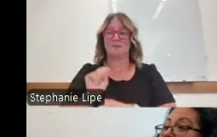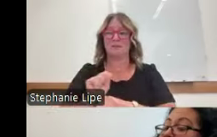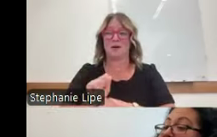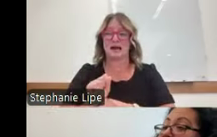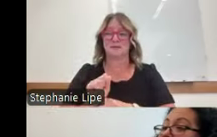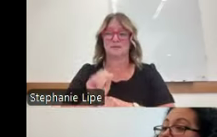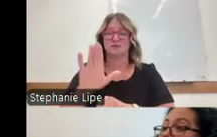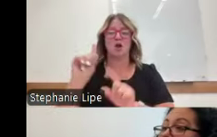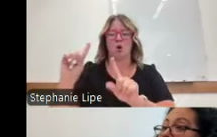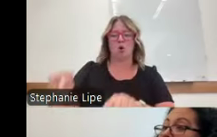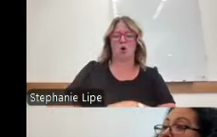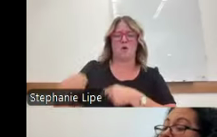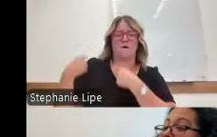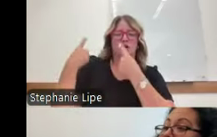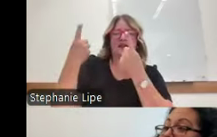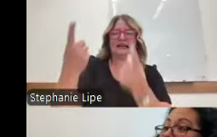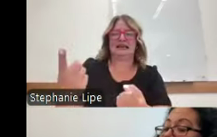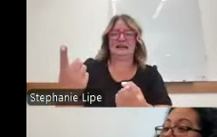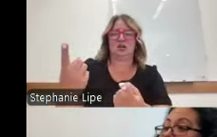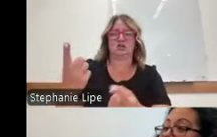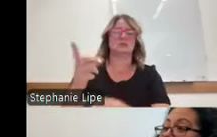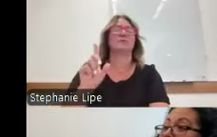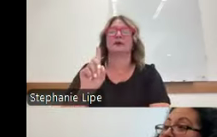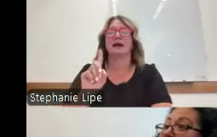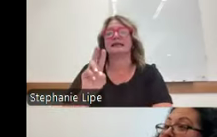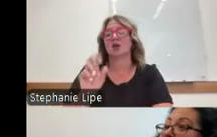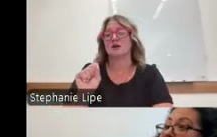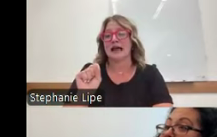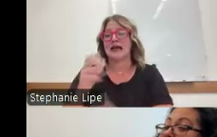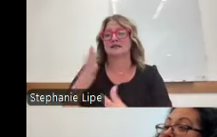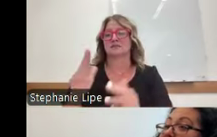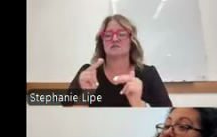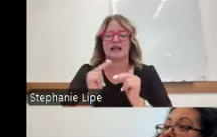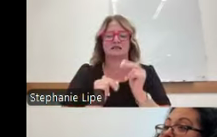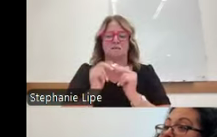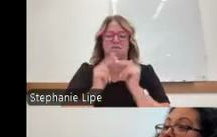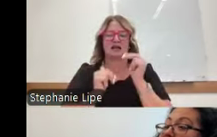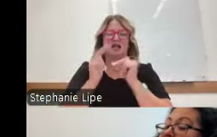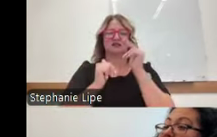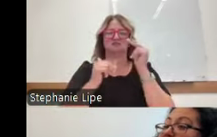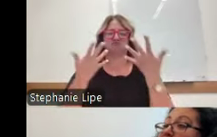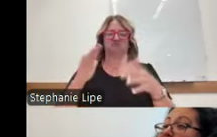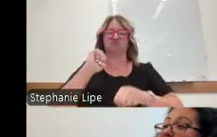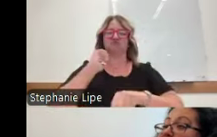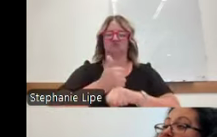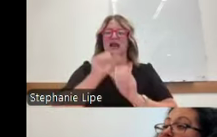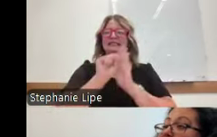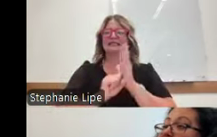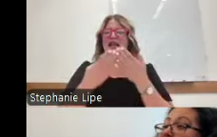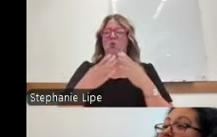barriers in finding employment by having this workforce development. Throughout the years, DRS has